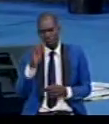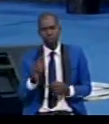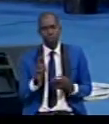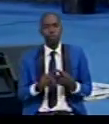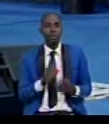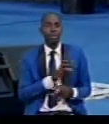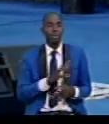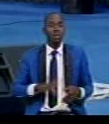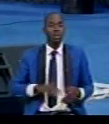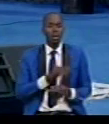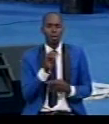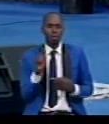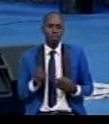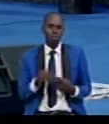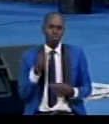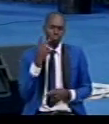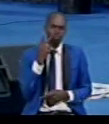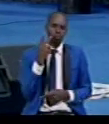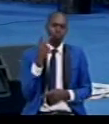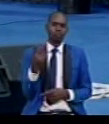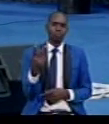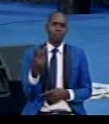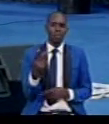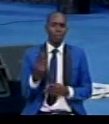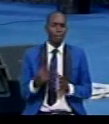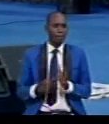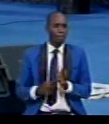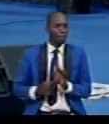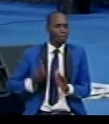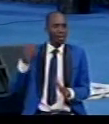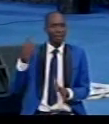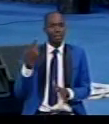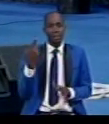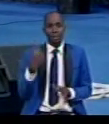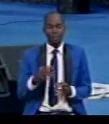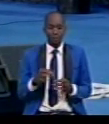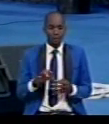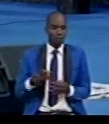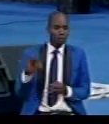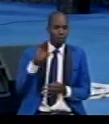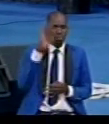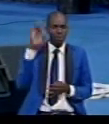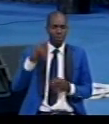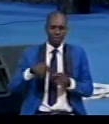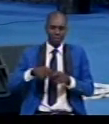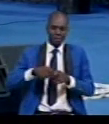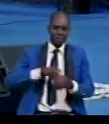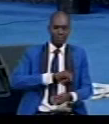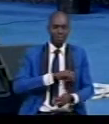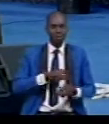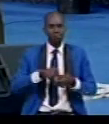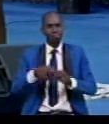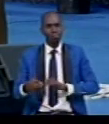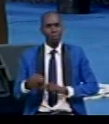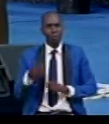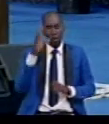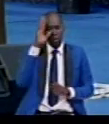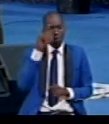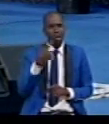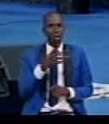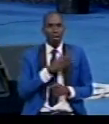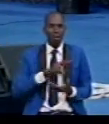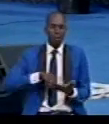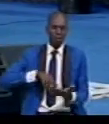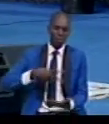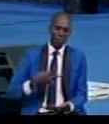saw him, straightway the spirit cheered him, and he fell on the ground